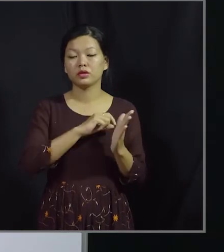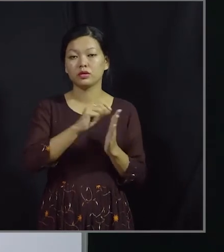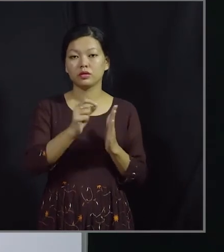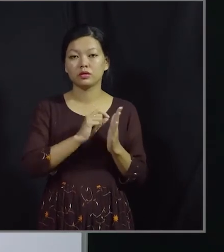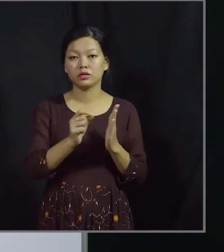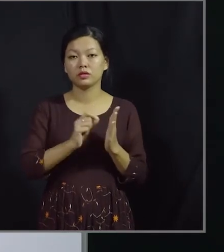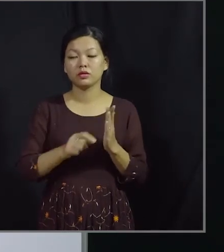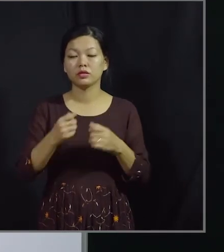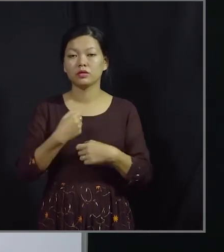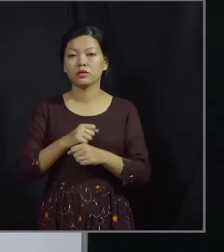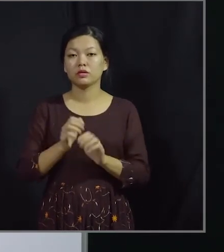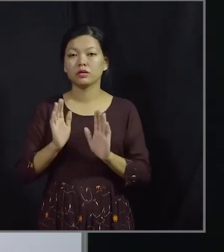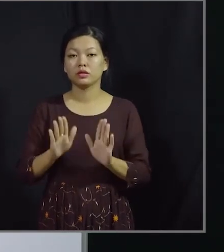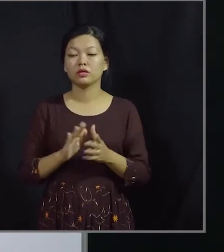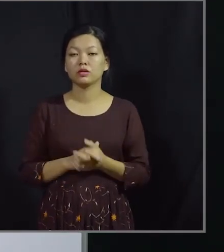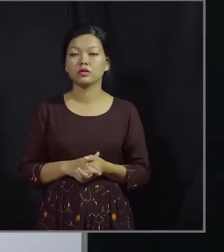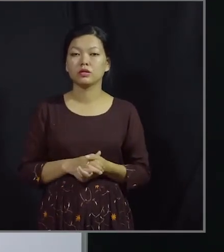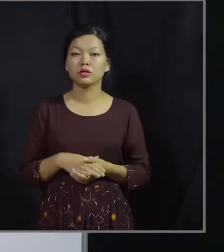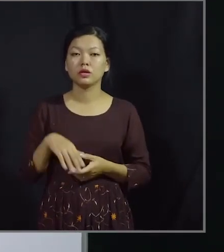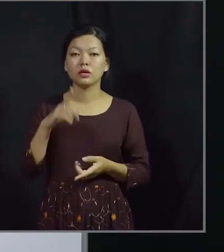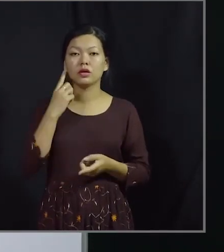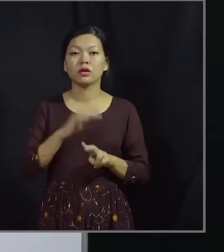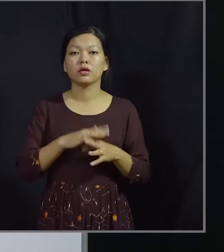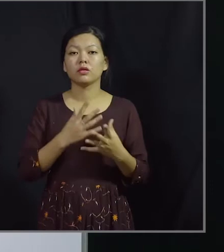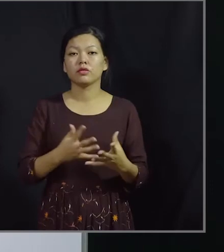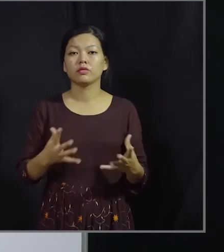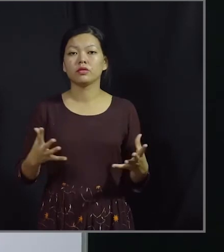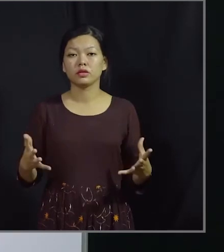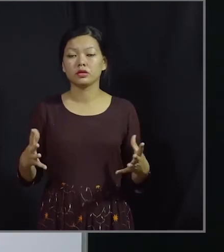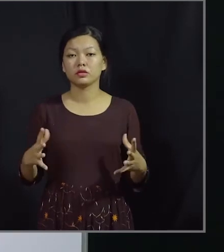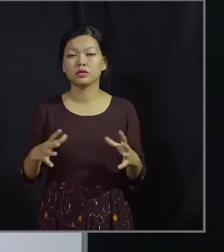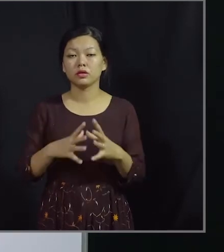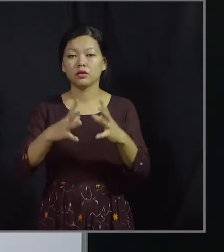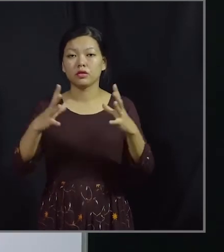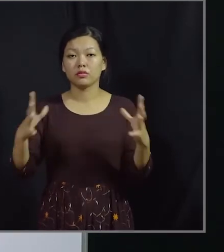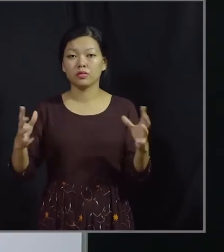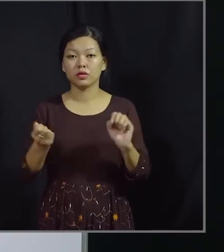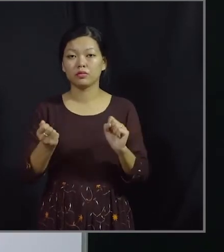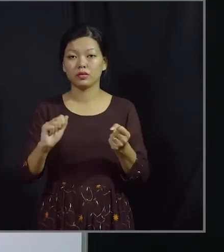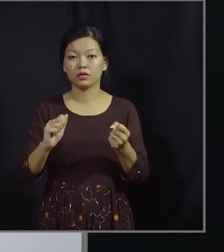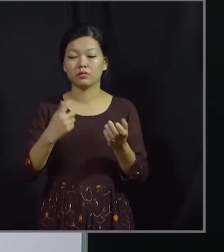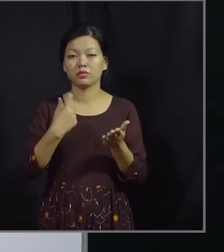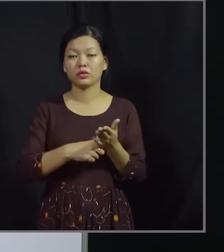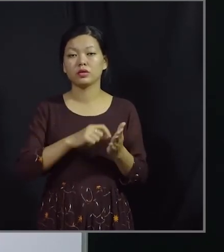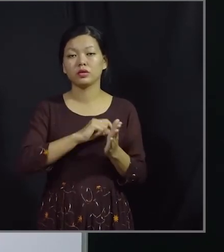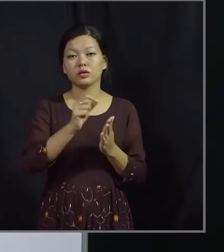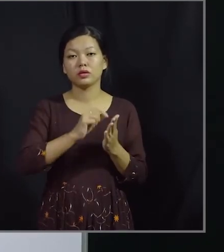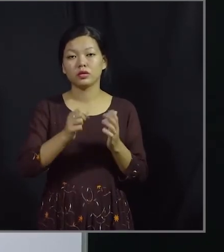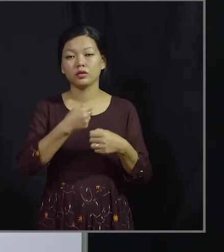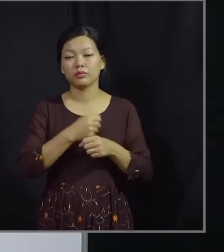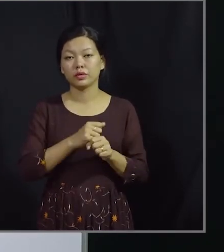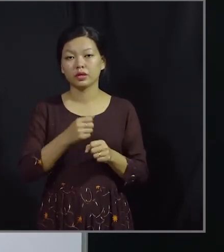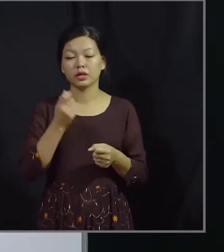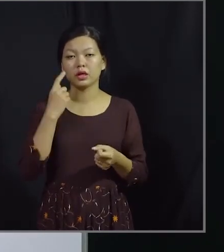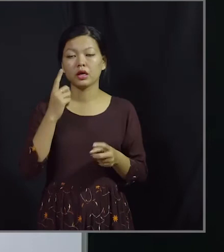there is any increase in the value of liabilities, then it is recorded here. Then to unrecorded liabilities, if